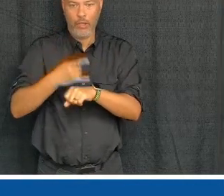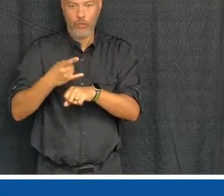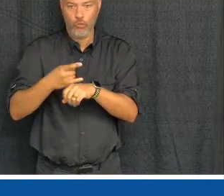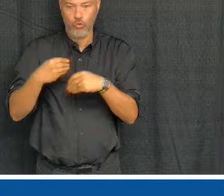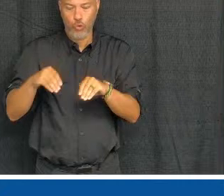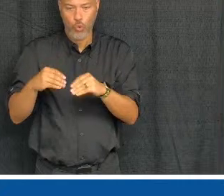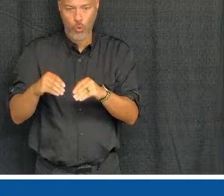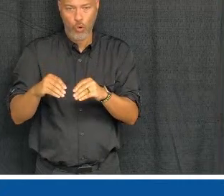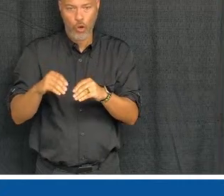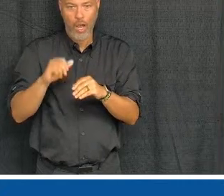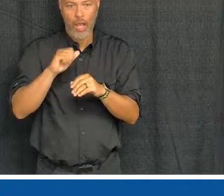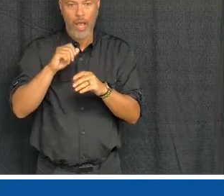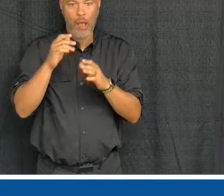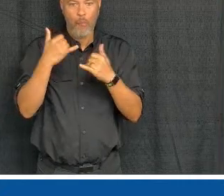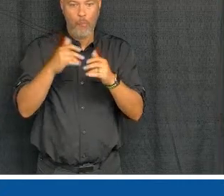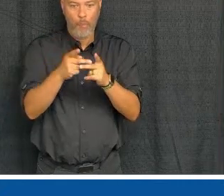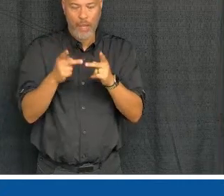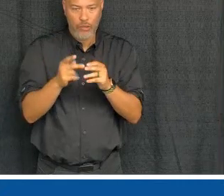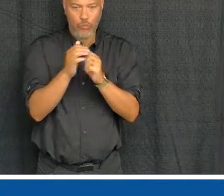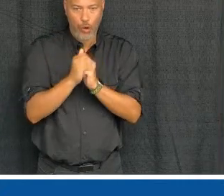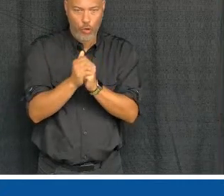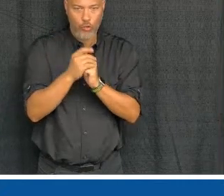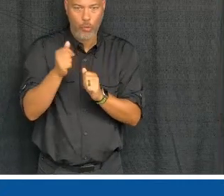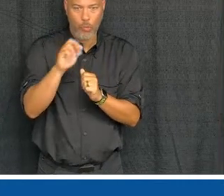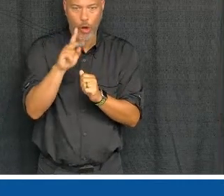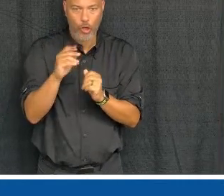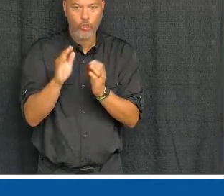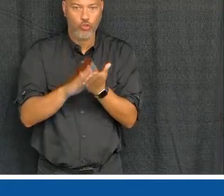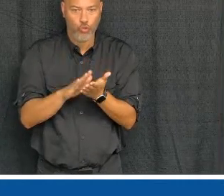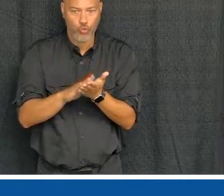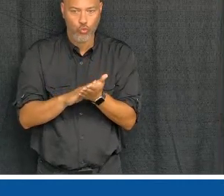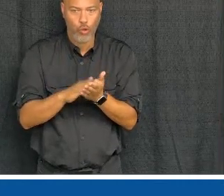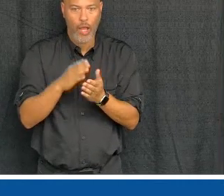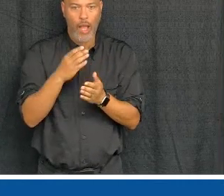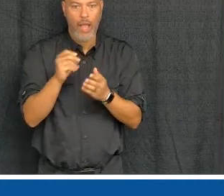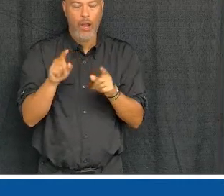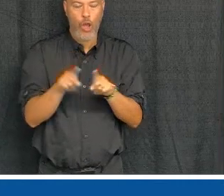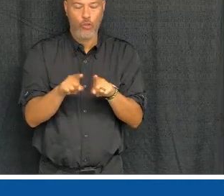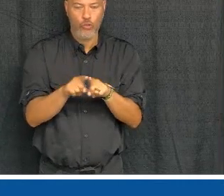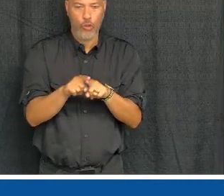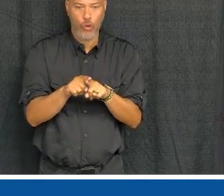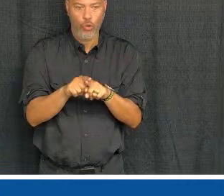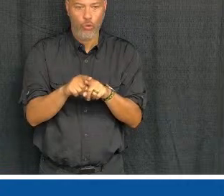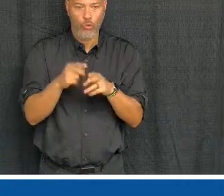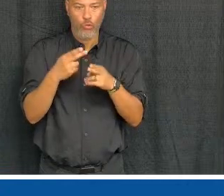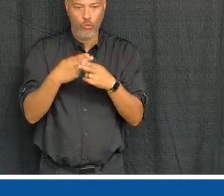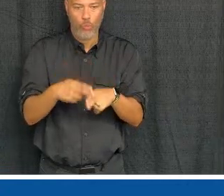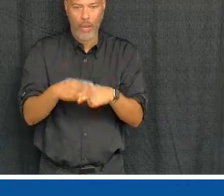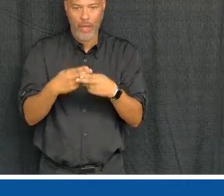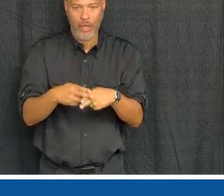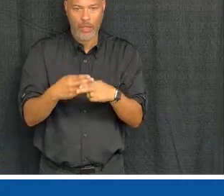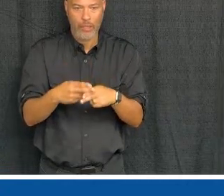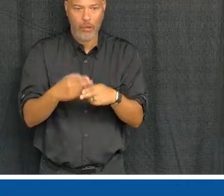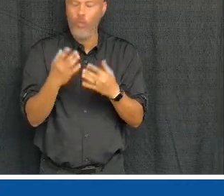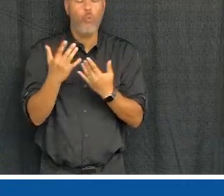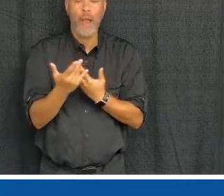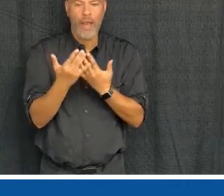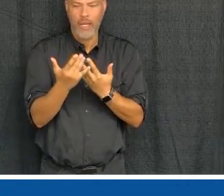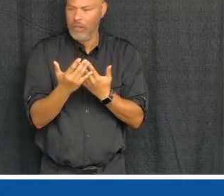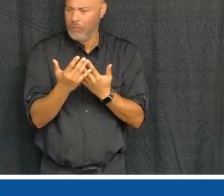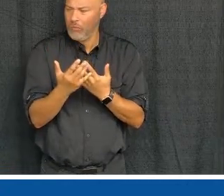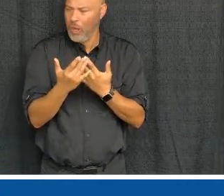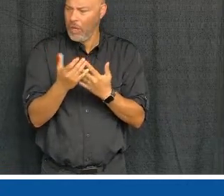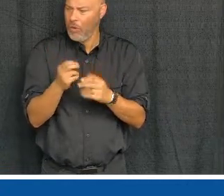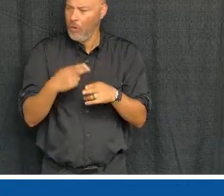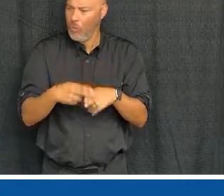store, a place of worship, a park, and a school, and then also the weighting of the alcohol. So